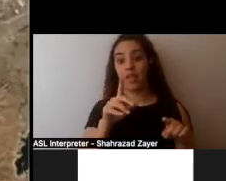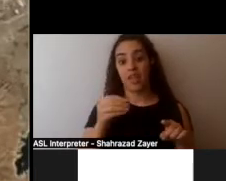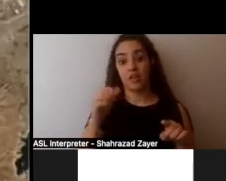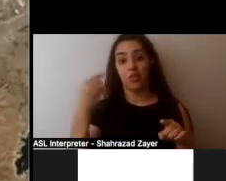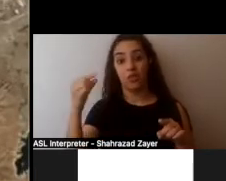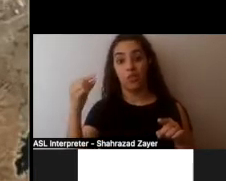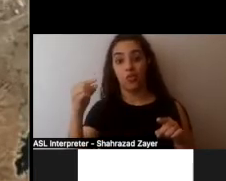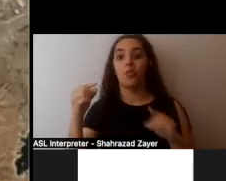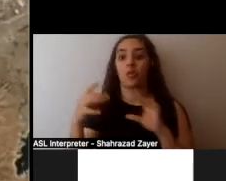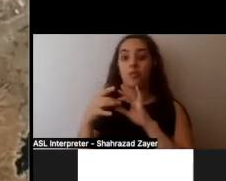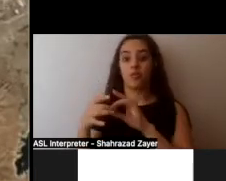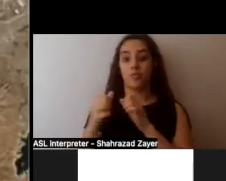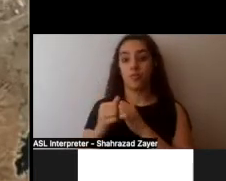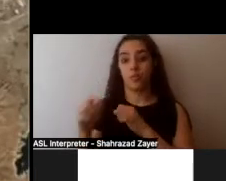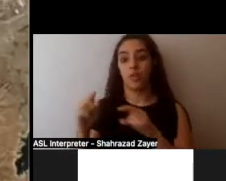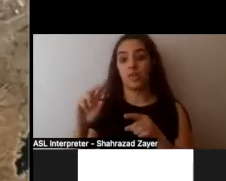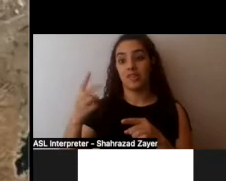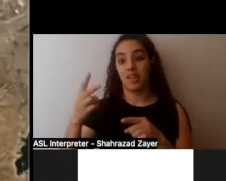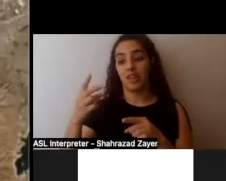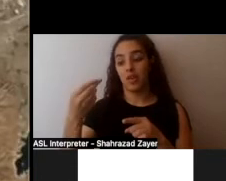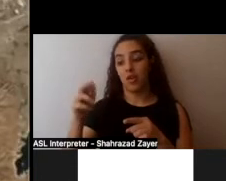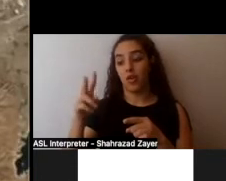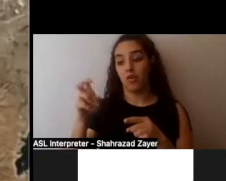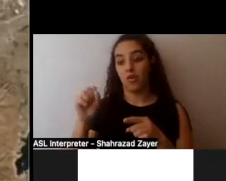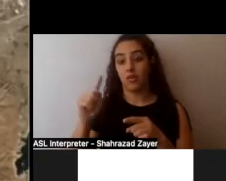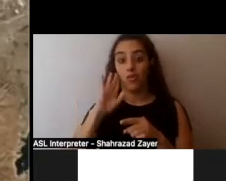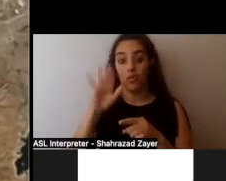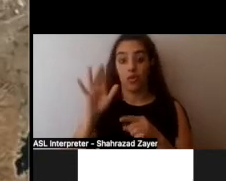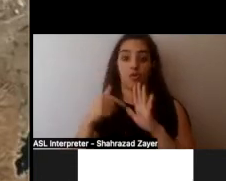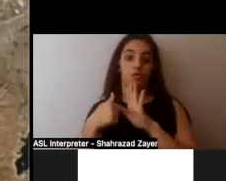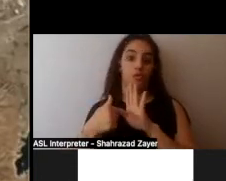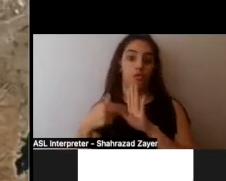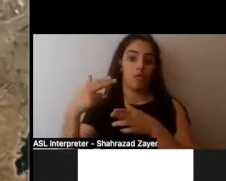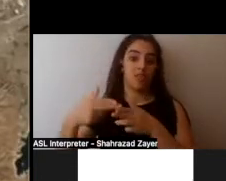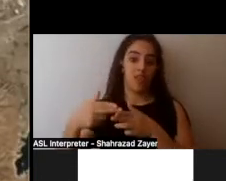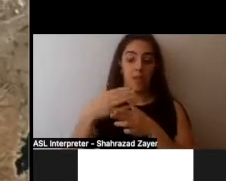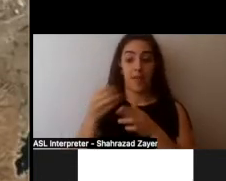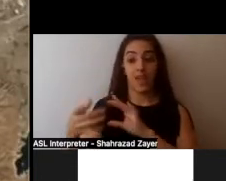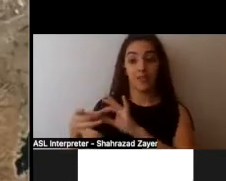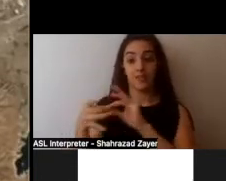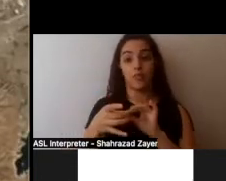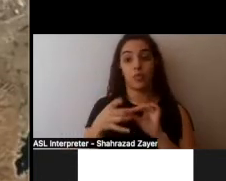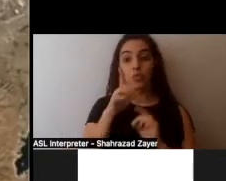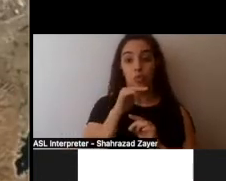And it'll tell you the name of the pantry and what the affiliation is if you wanted to click on each of those.